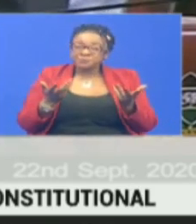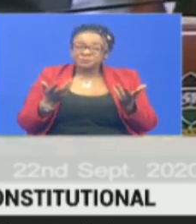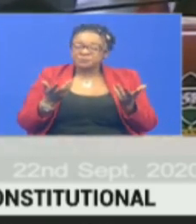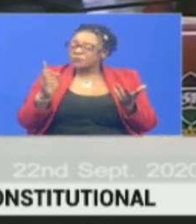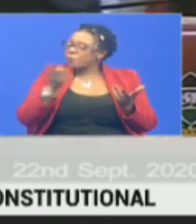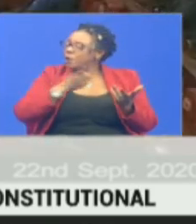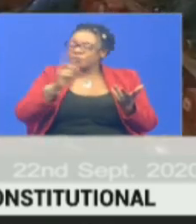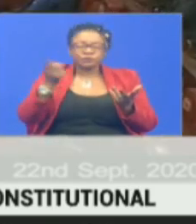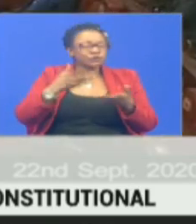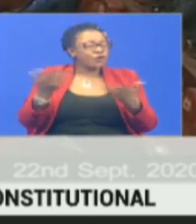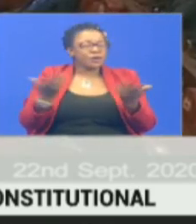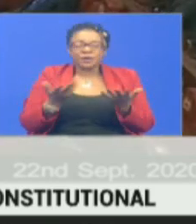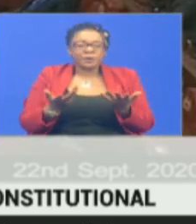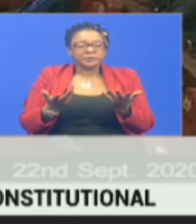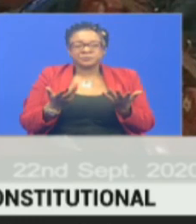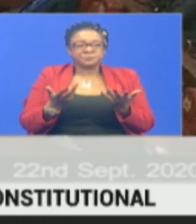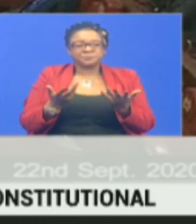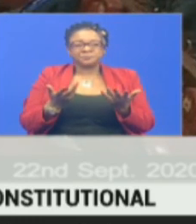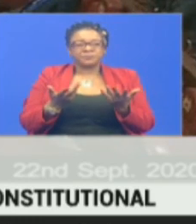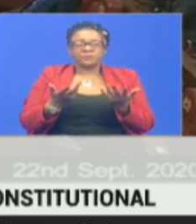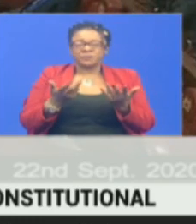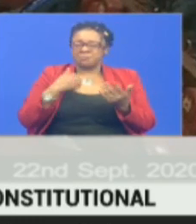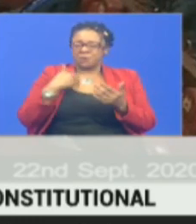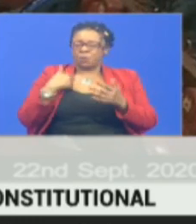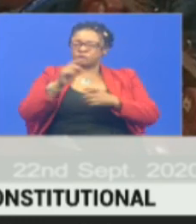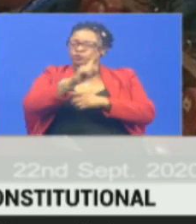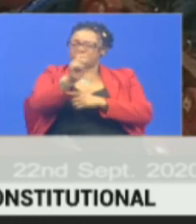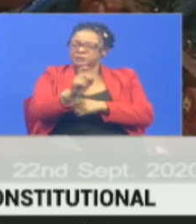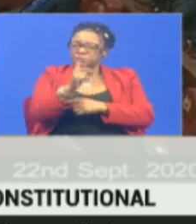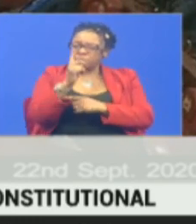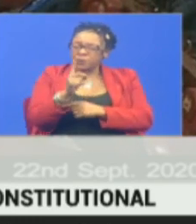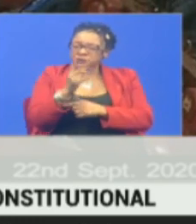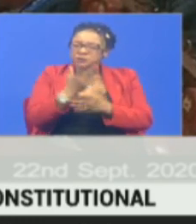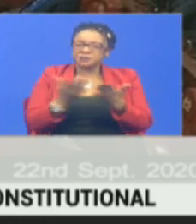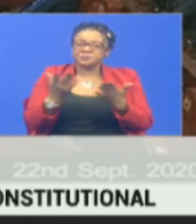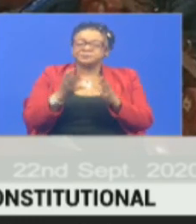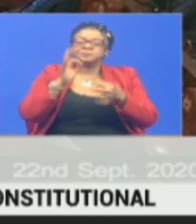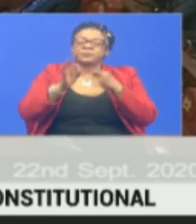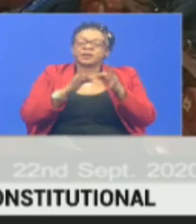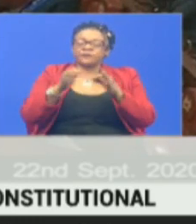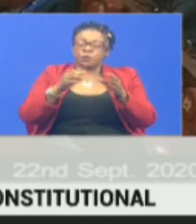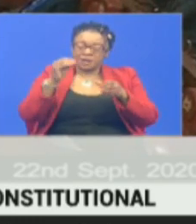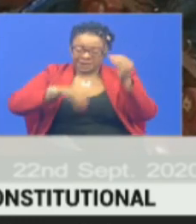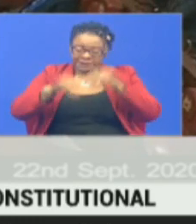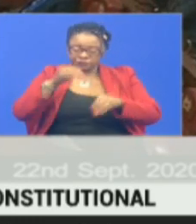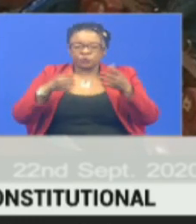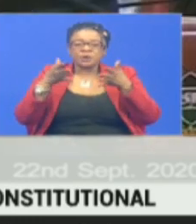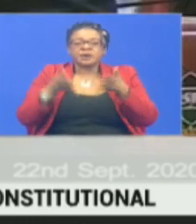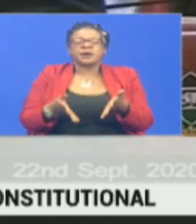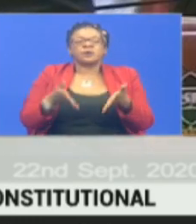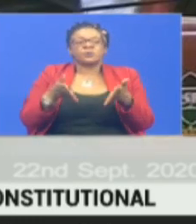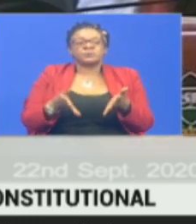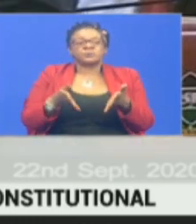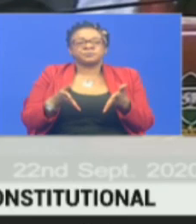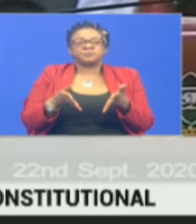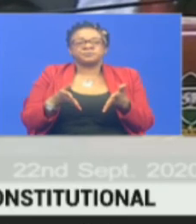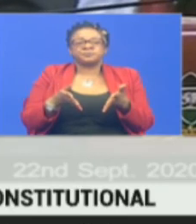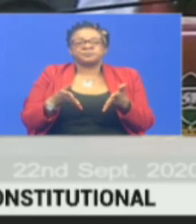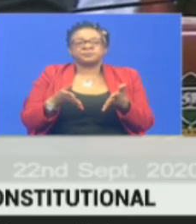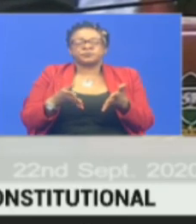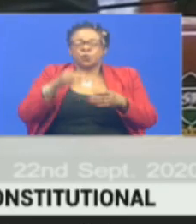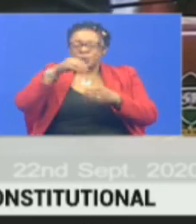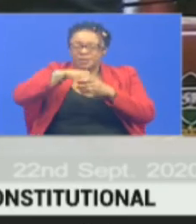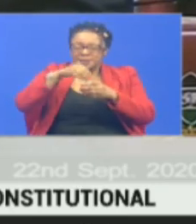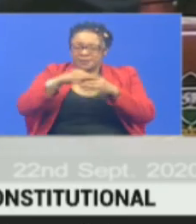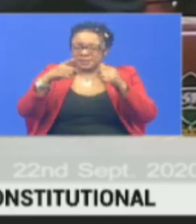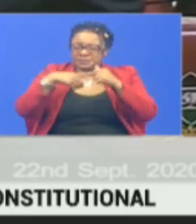nowhere. And the question I want to ask is one, even if we are to go to elections now, within 60 days, Mr. Speaker,